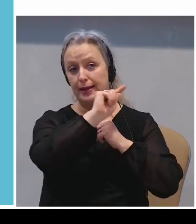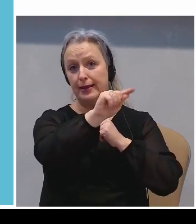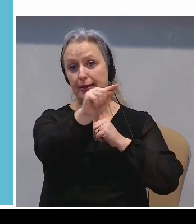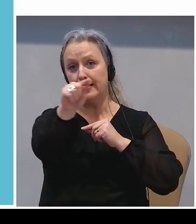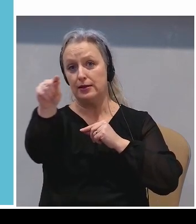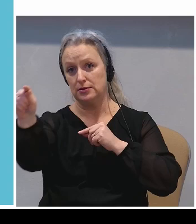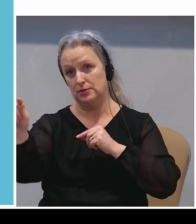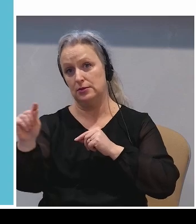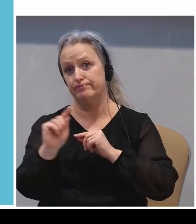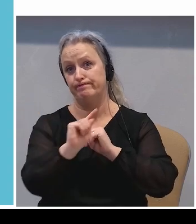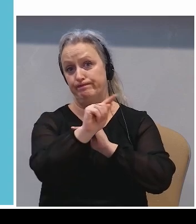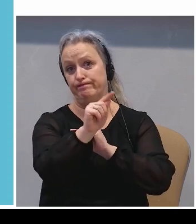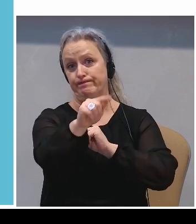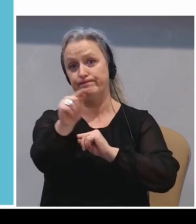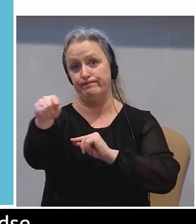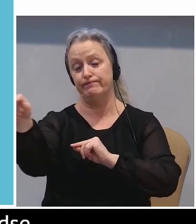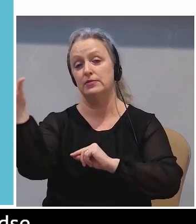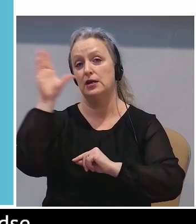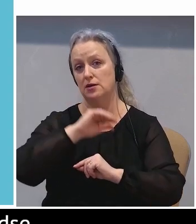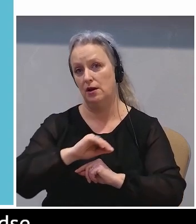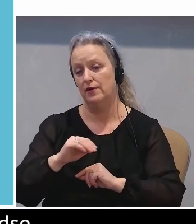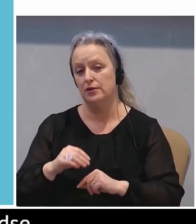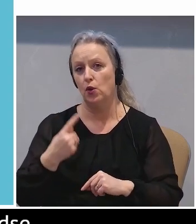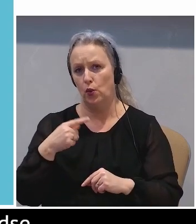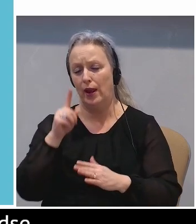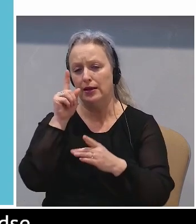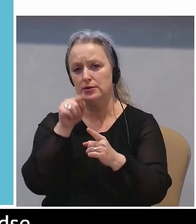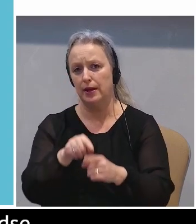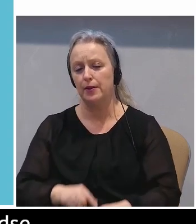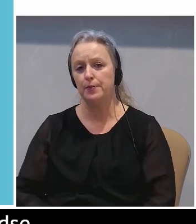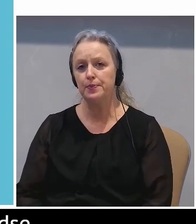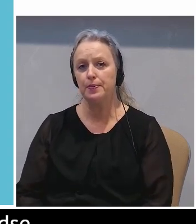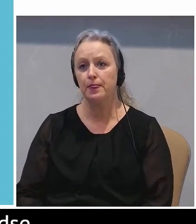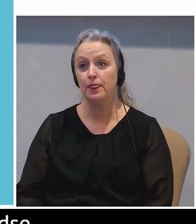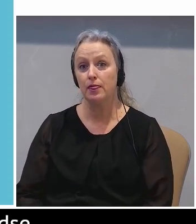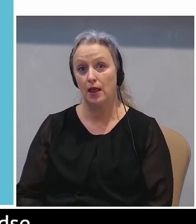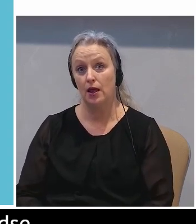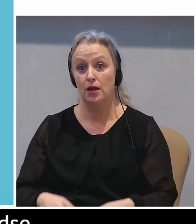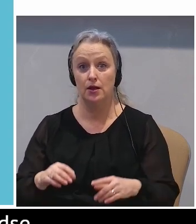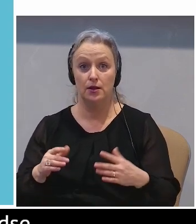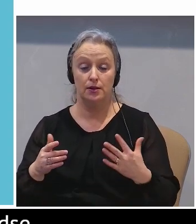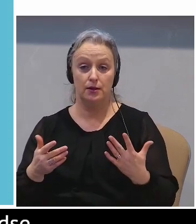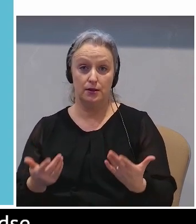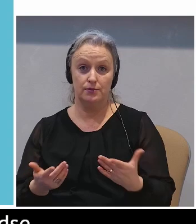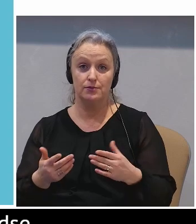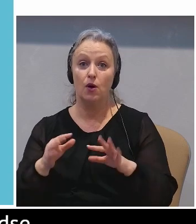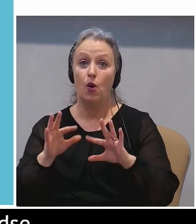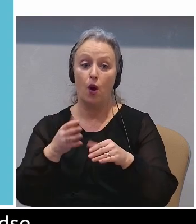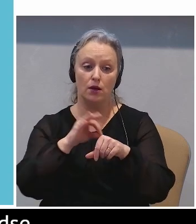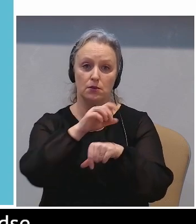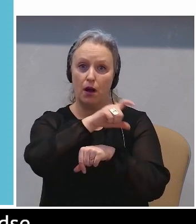a early diagnostic for patients and also the treatment. So it was born mostly on